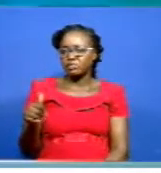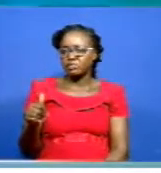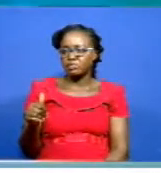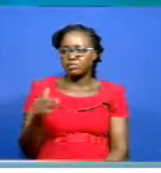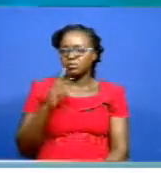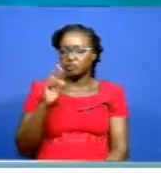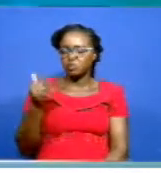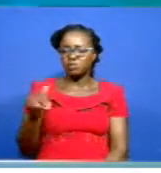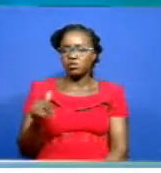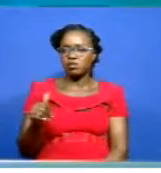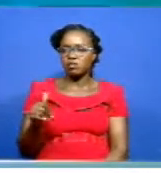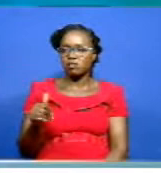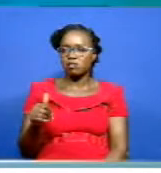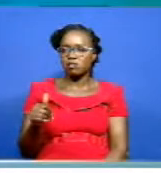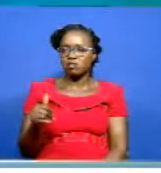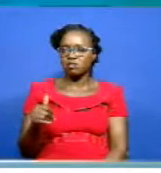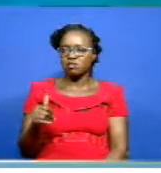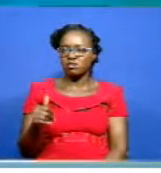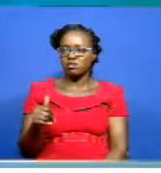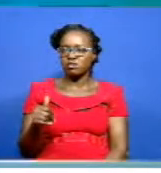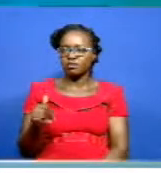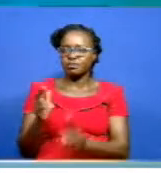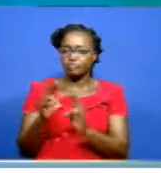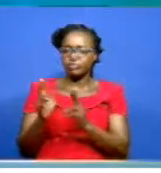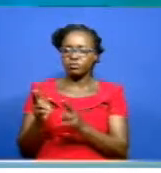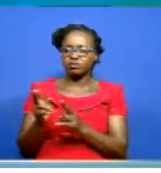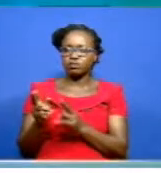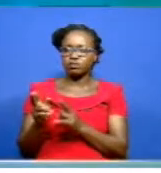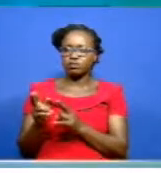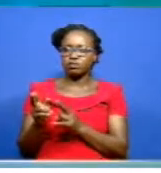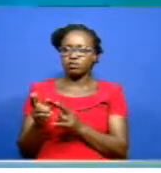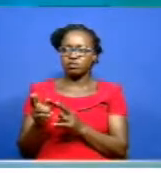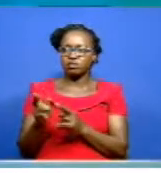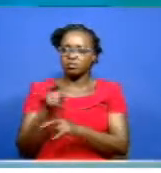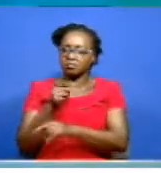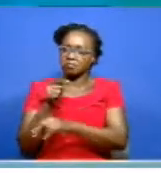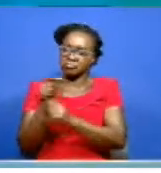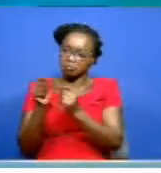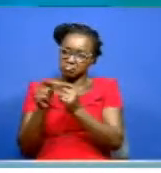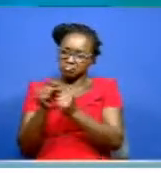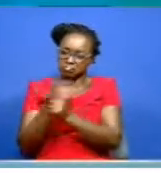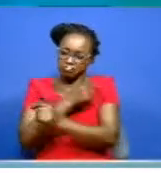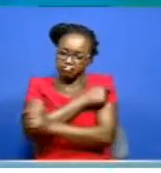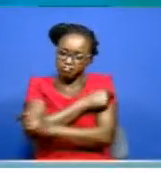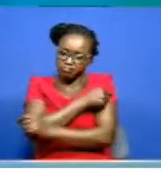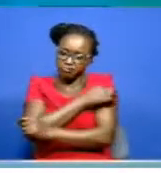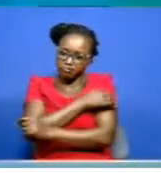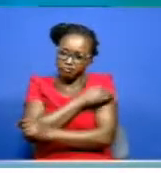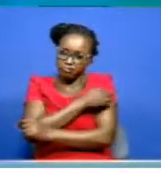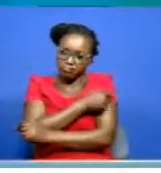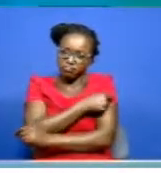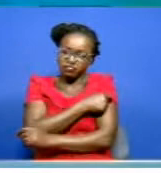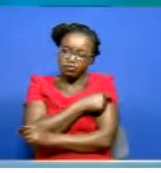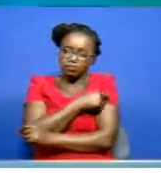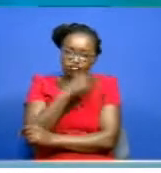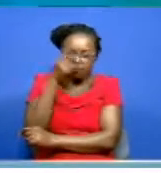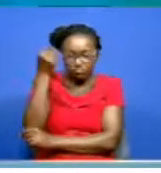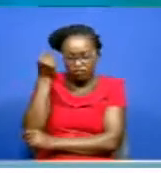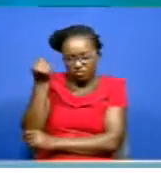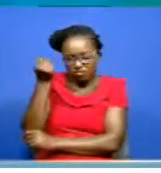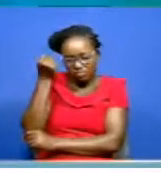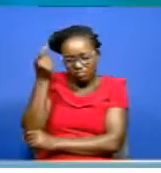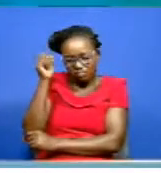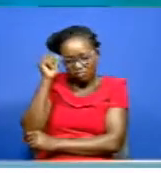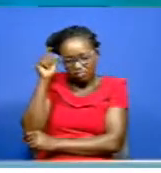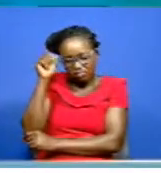of such. We just have the usual, as I was saying, pain at the site of injection, mild headaches. Some people actually don't